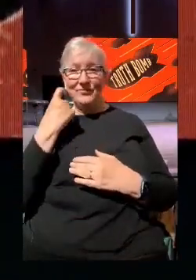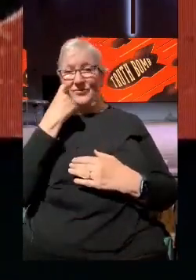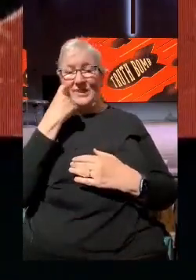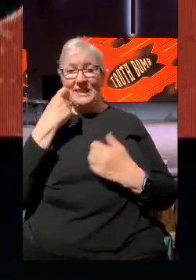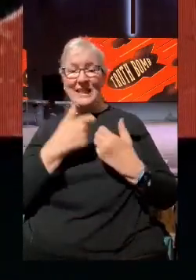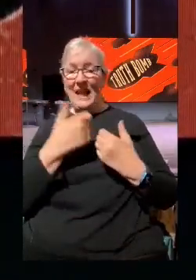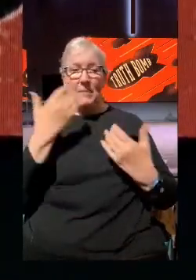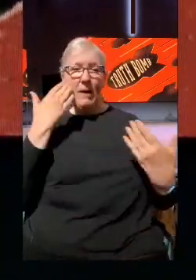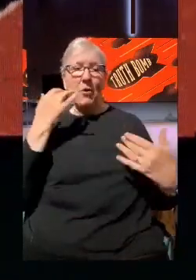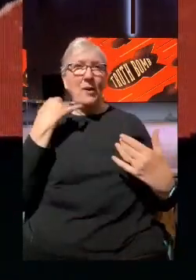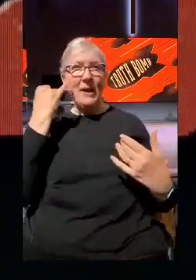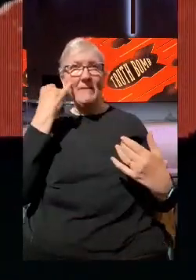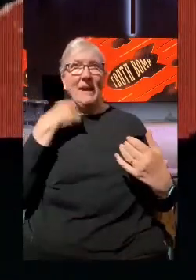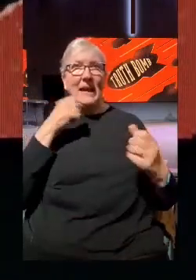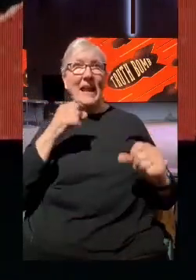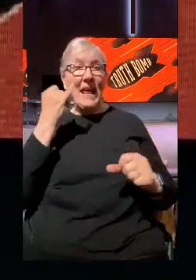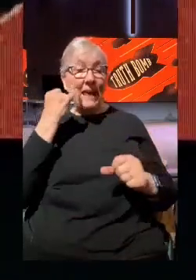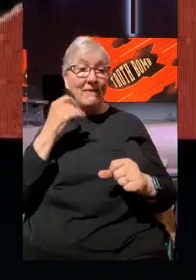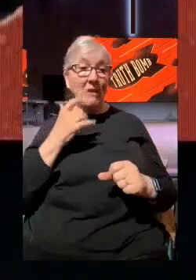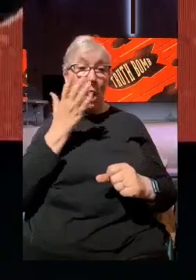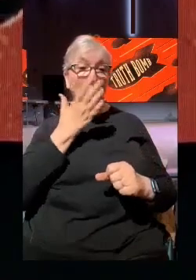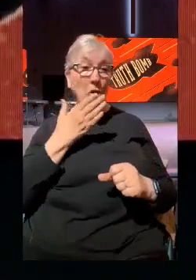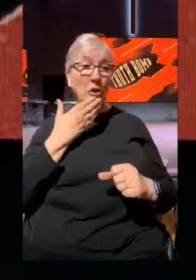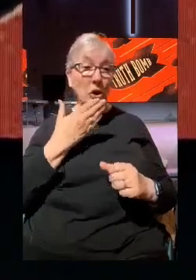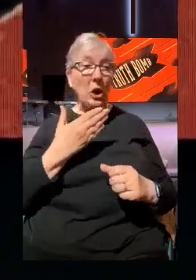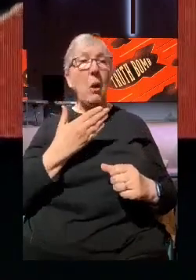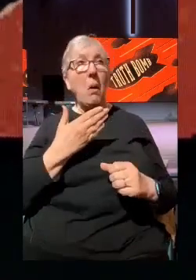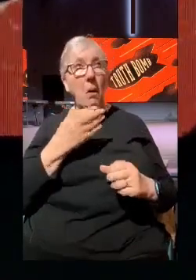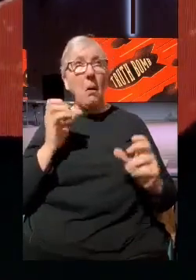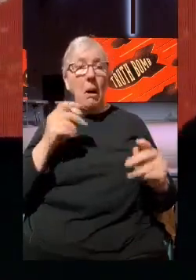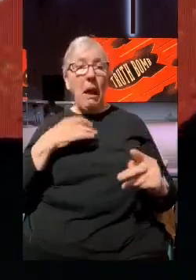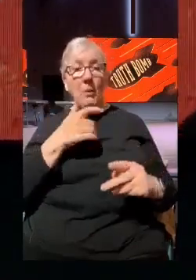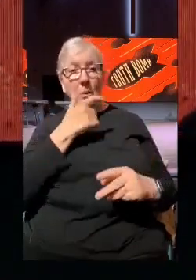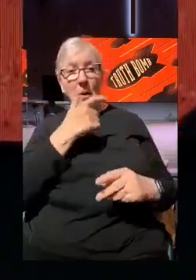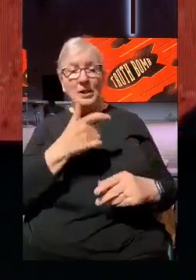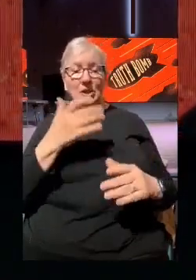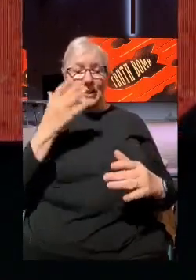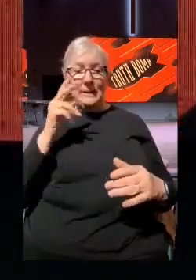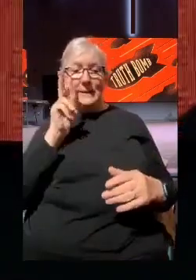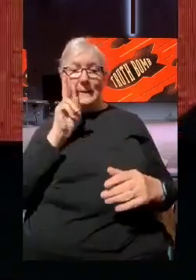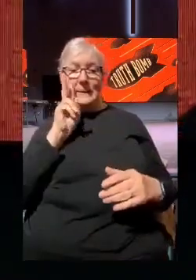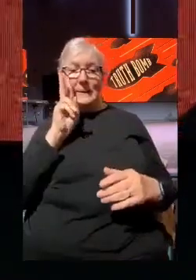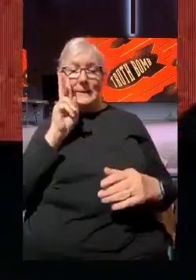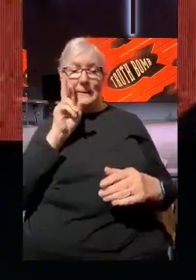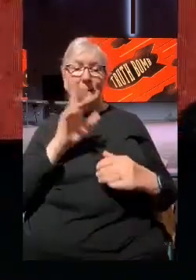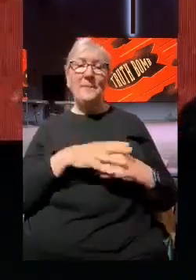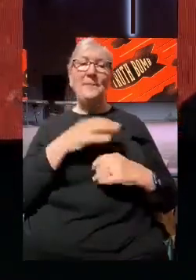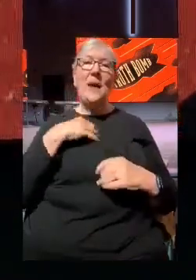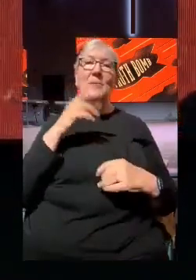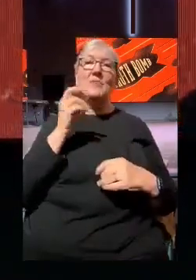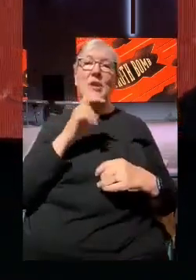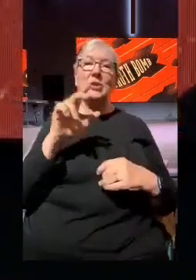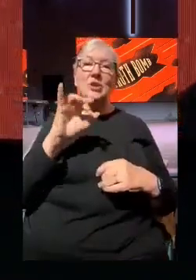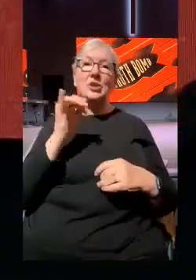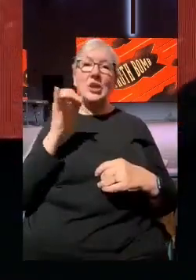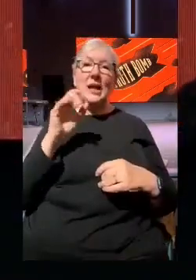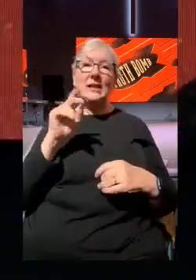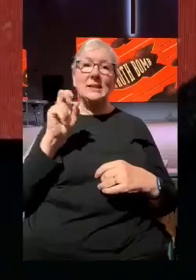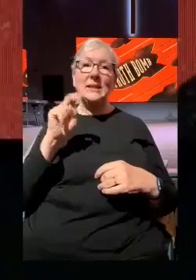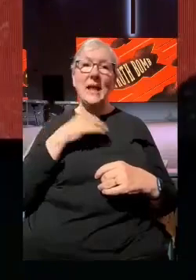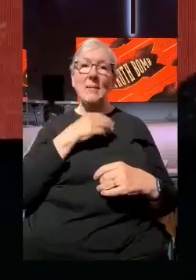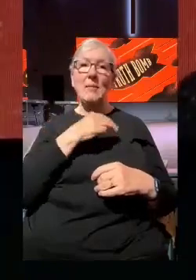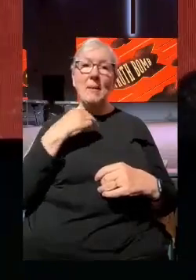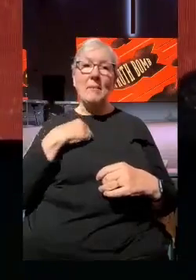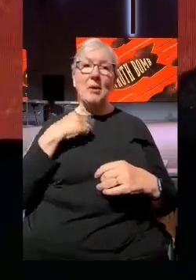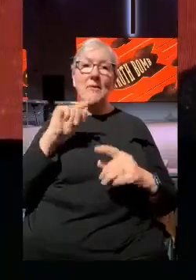and if things are looking good, I'll watch. I don't know yet. So my name is Rachel Jackson. I am a member of the teaching team. I think it was back here with you